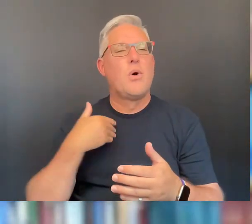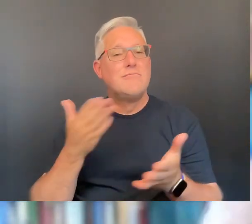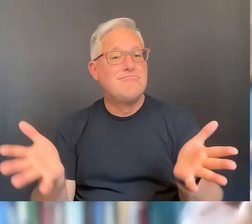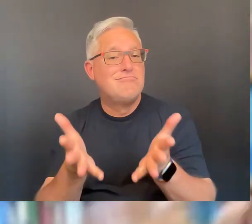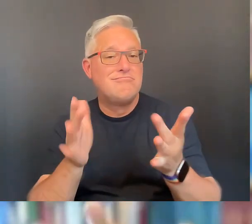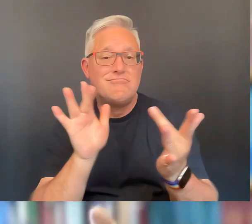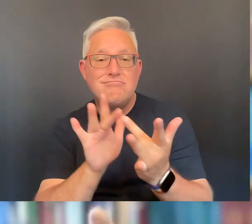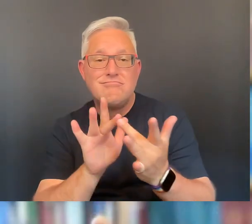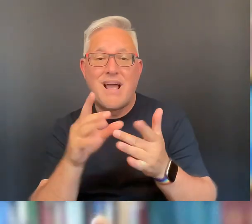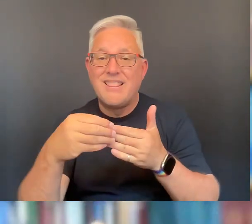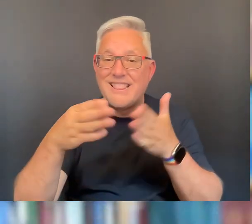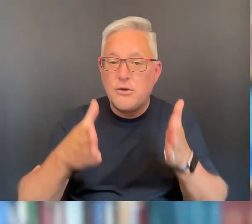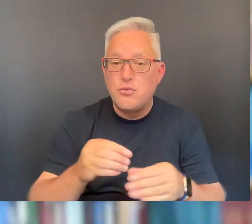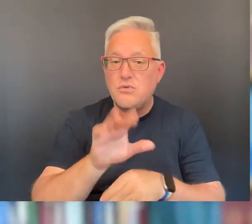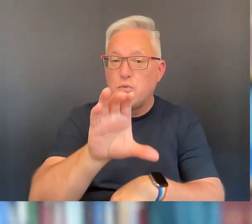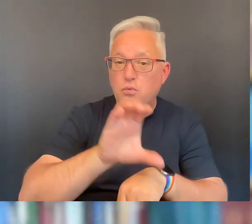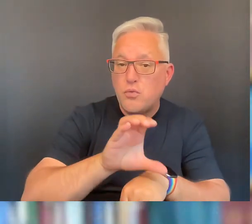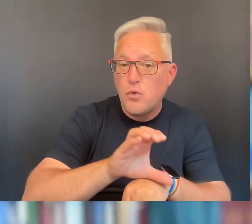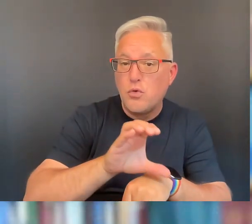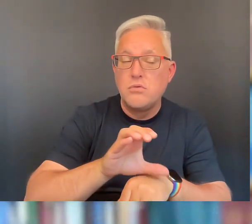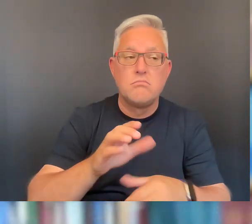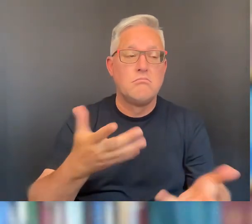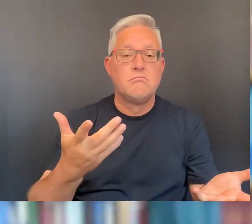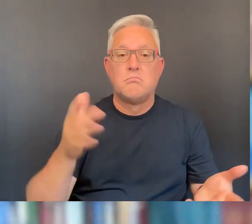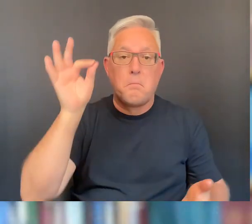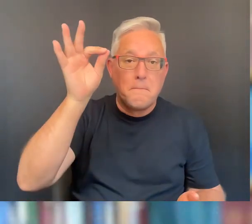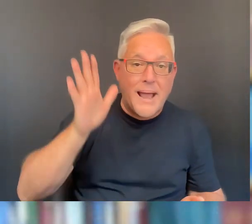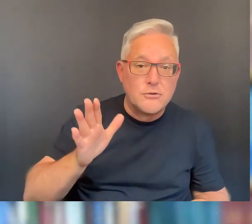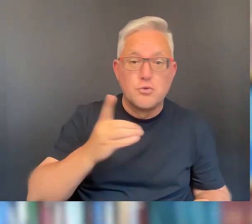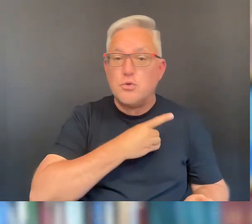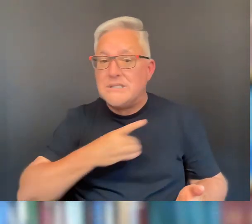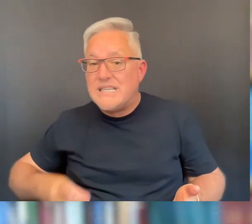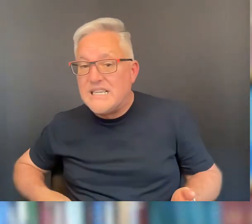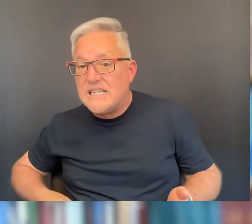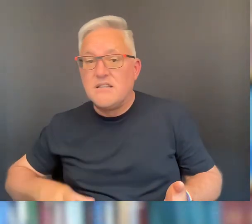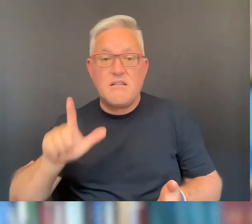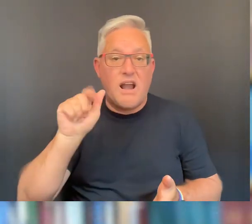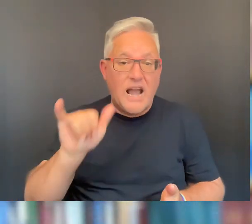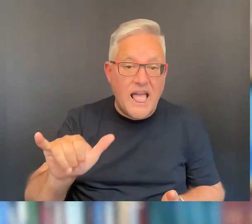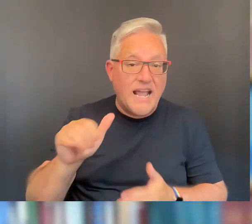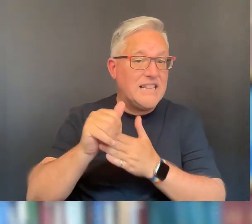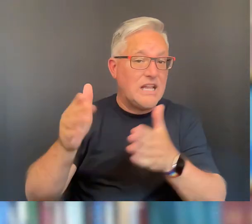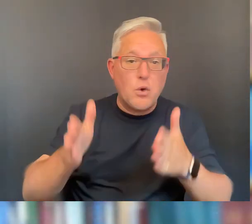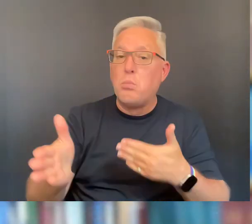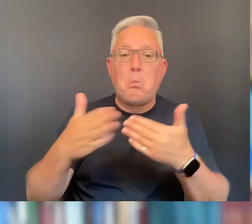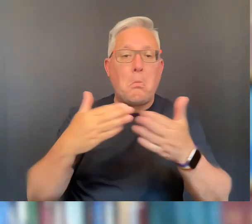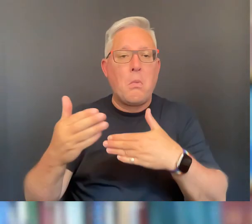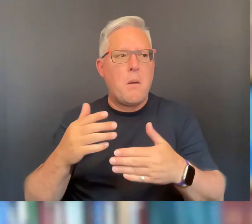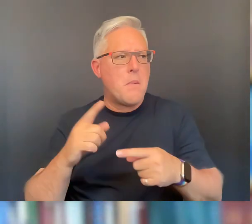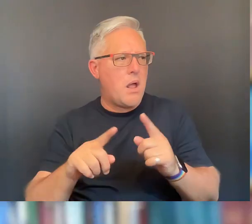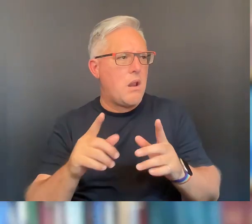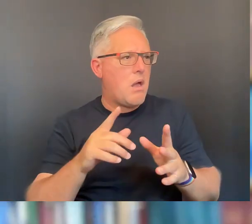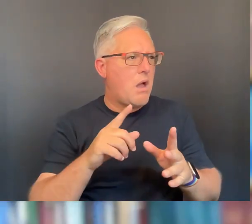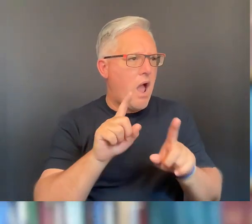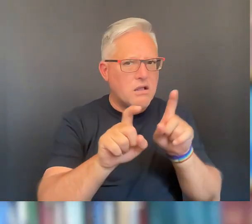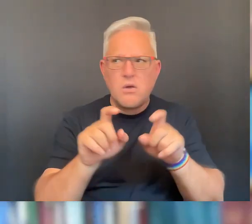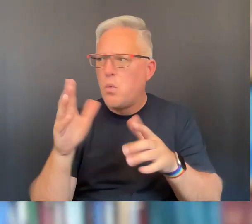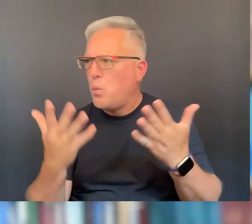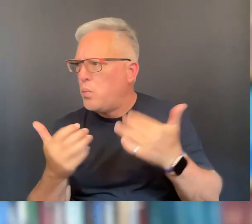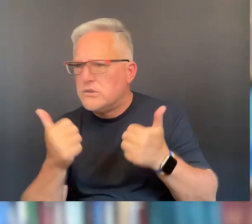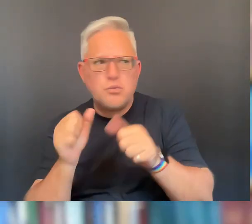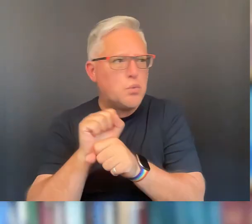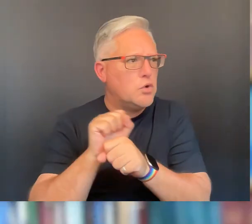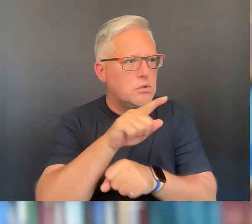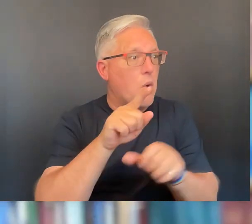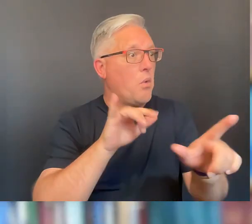congregation, be they lay leaders, be they pastors or deacons, and try to figure out a way that you can really connect and know that you're in